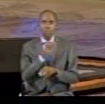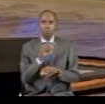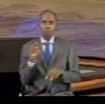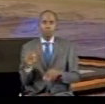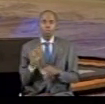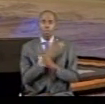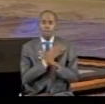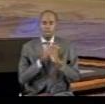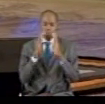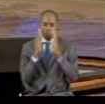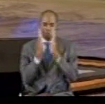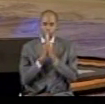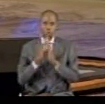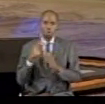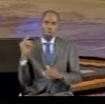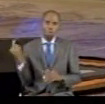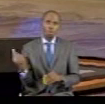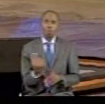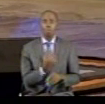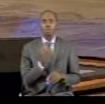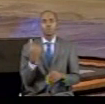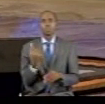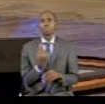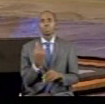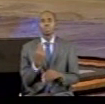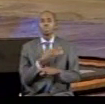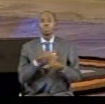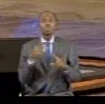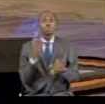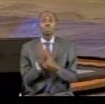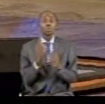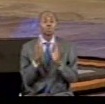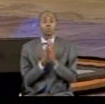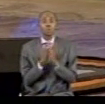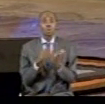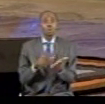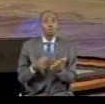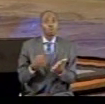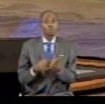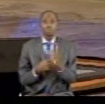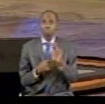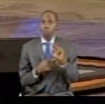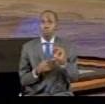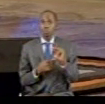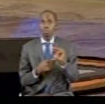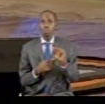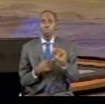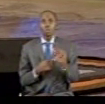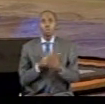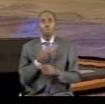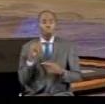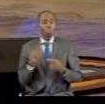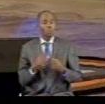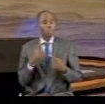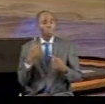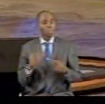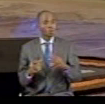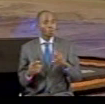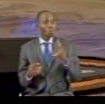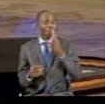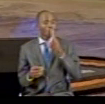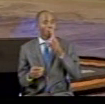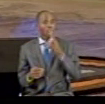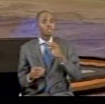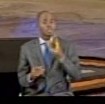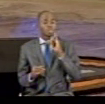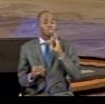pray always. Don't just pray occasionally. When the water is almost drowning